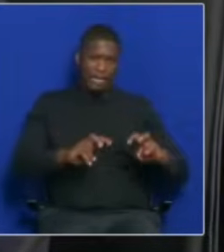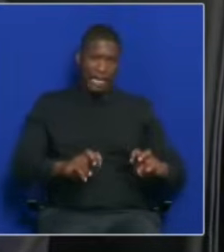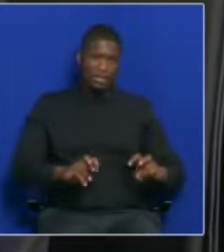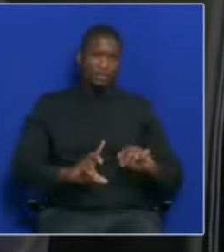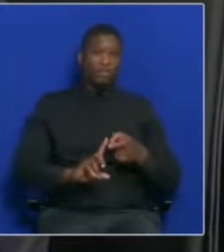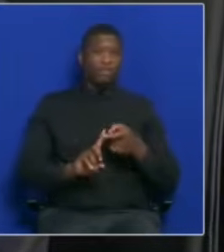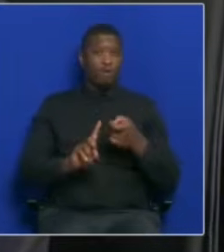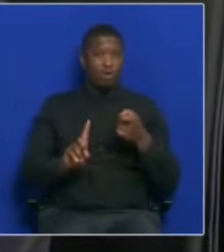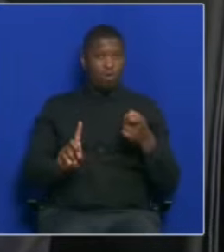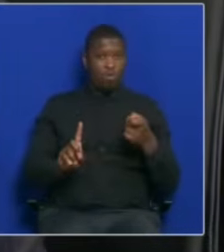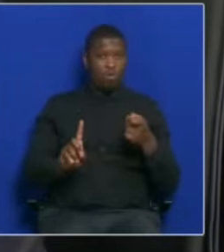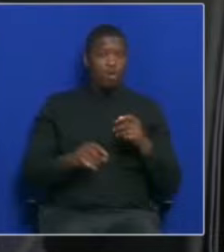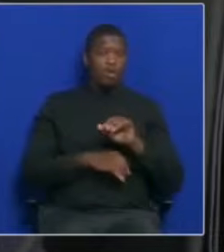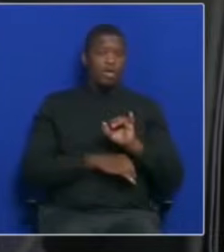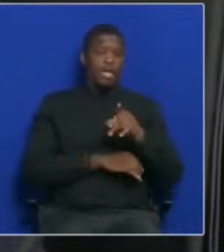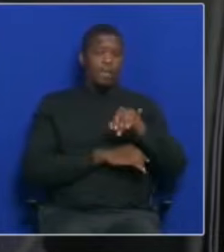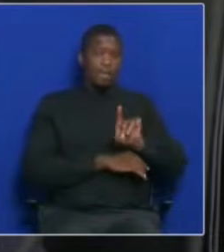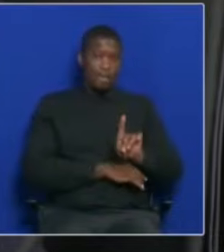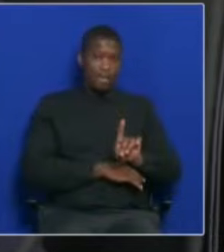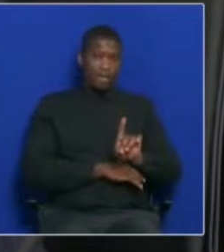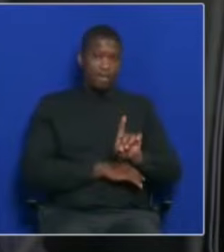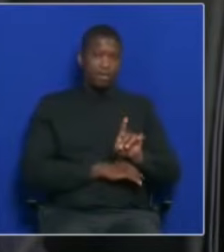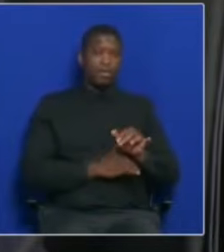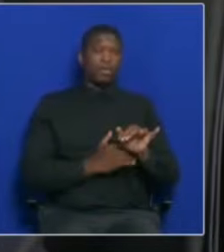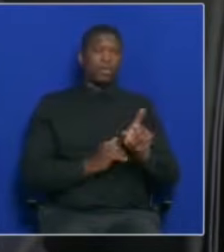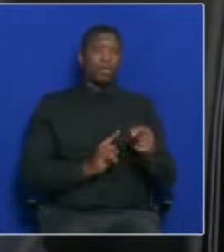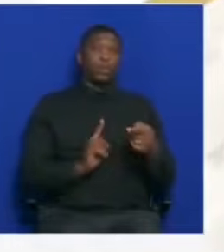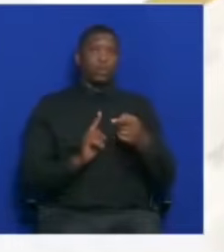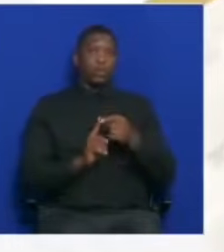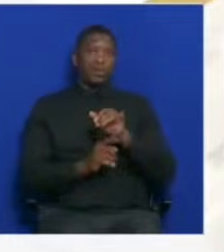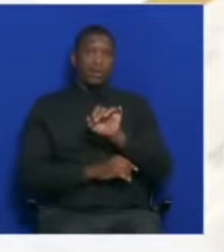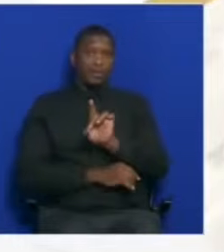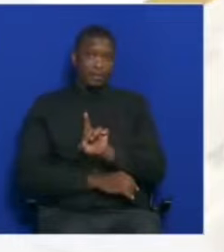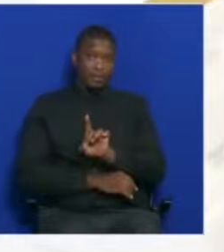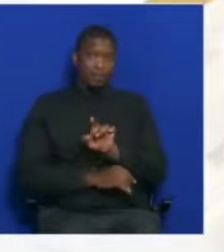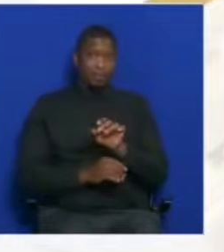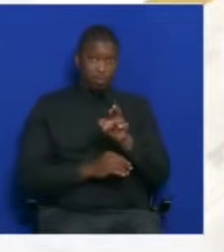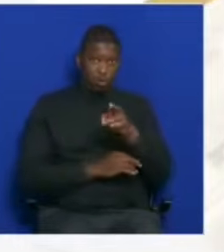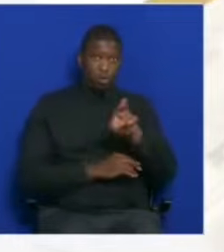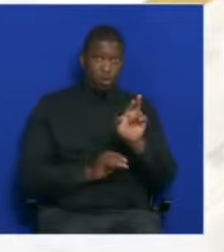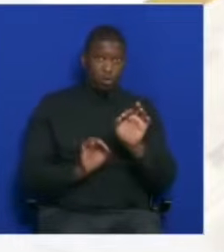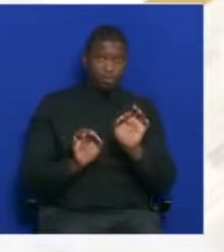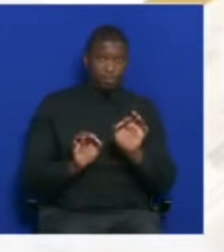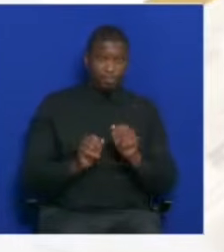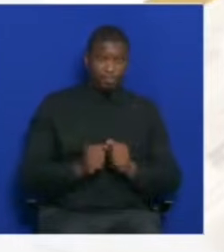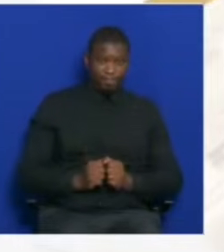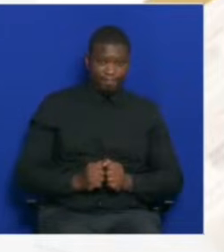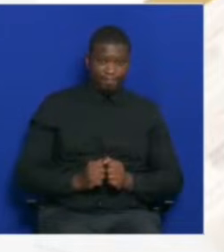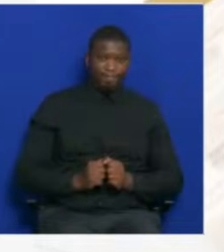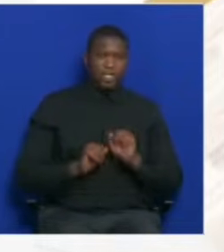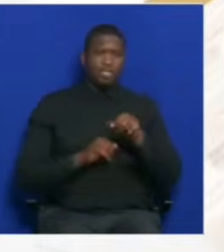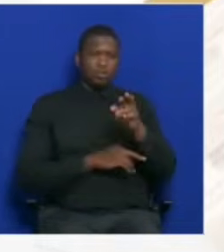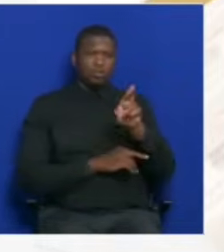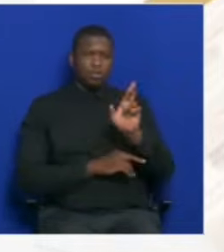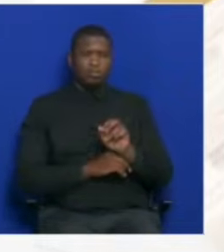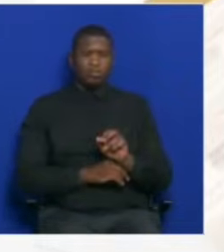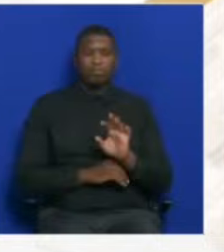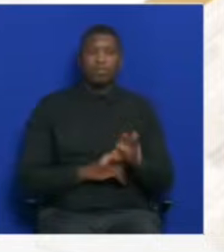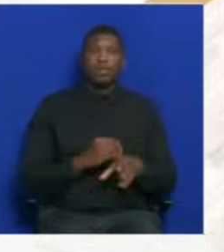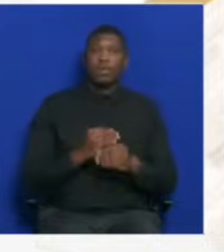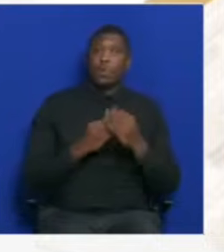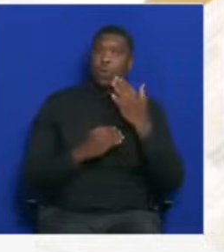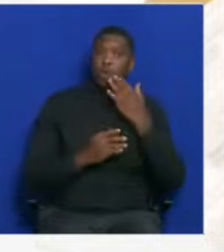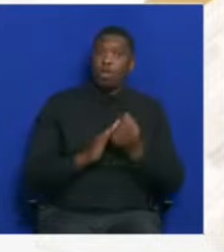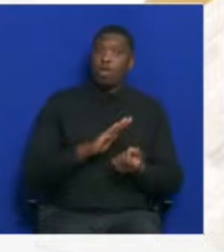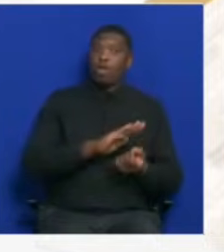IPID to the ID, correct? That's correct. When regard is had to it, I think